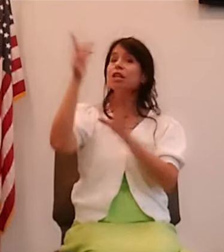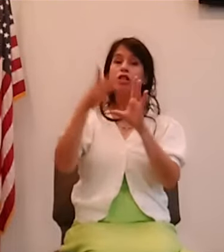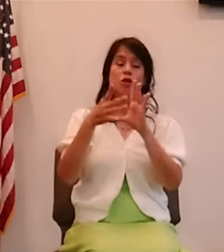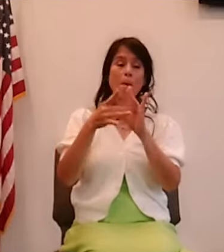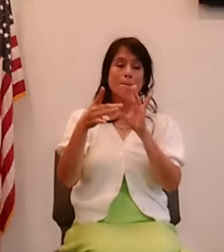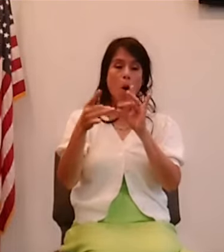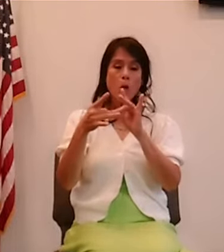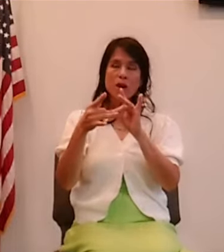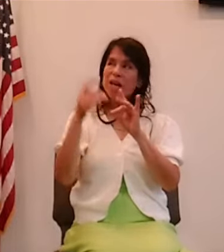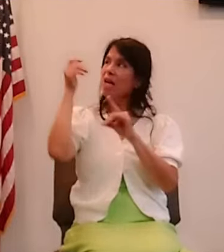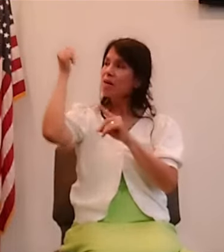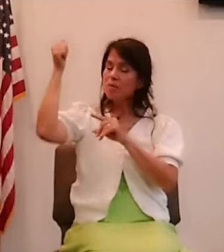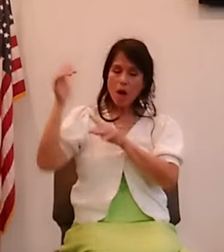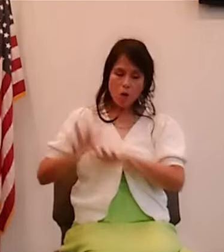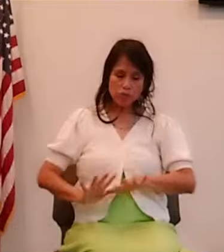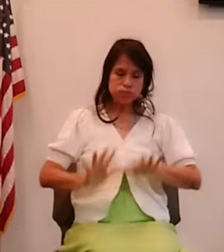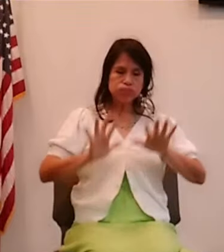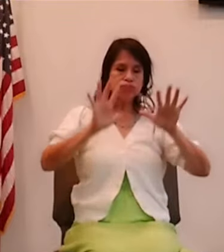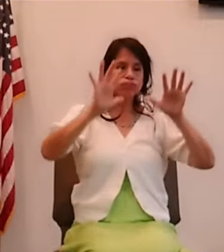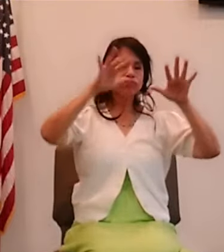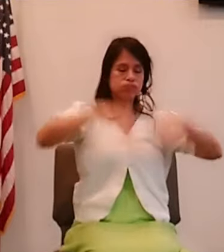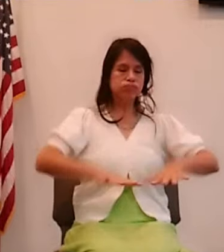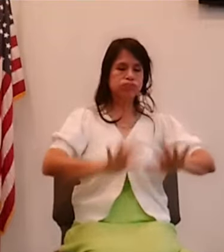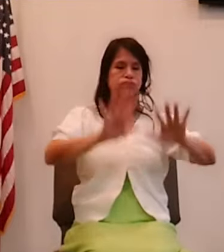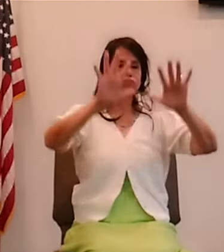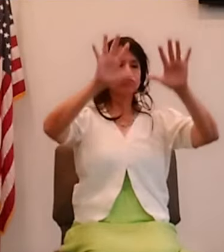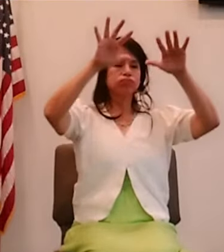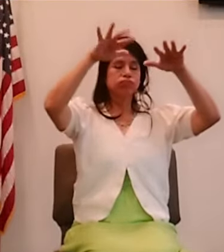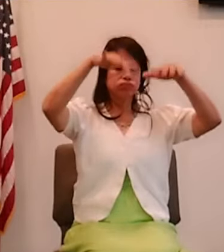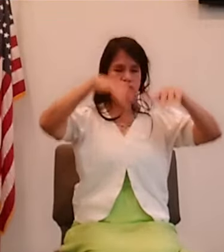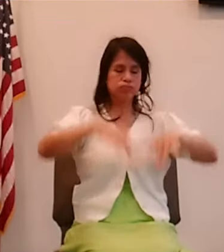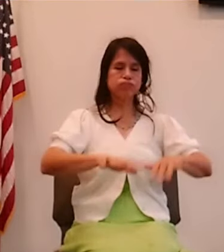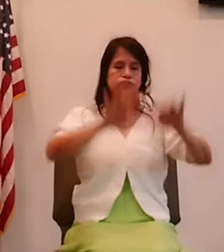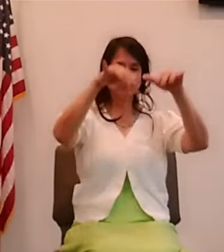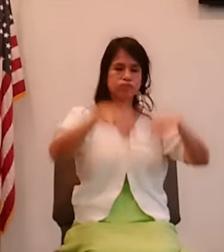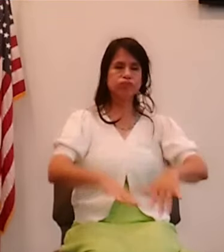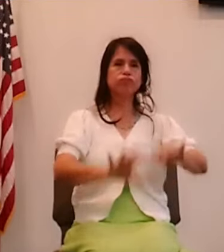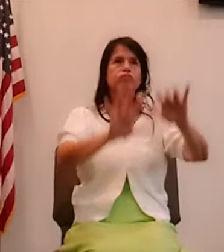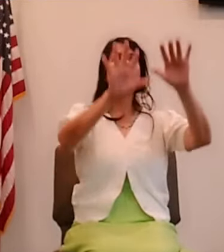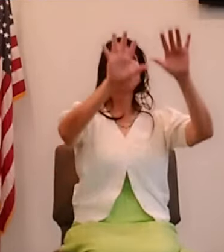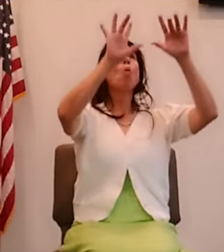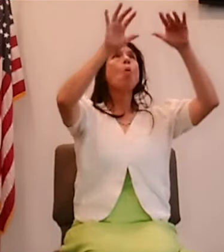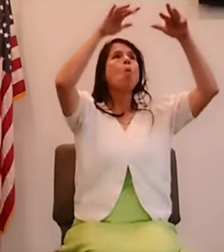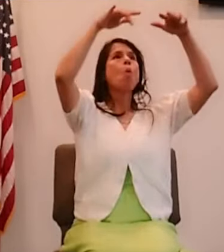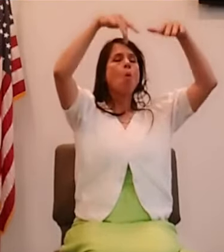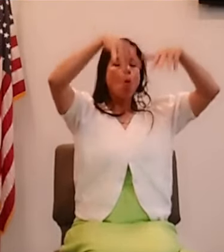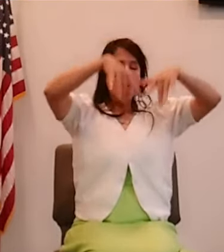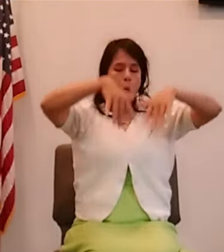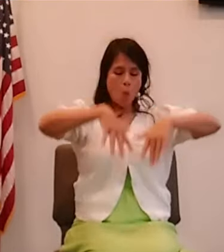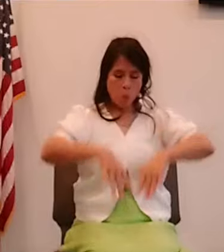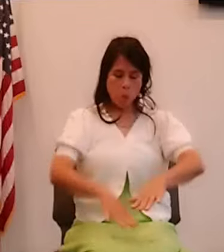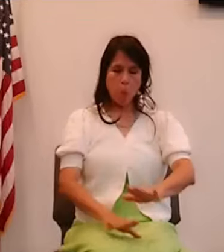up a tempest that lifted high the waves. They mounted up to the heavens and went down to the